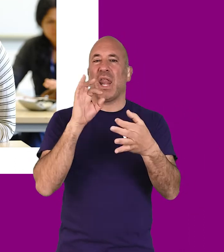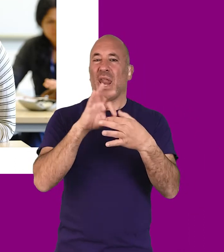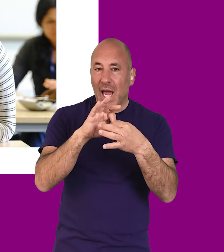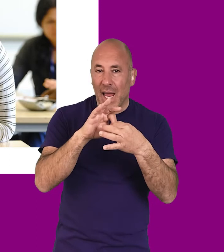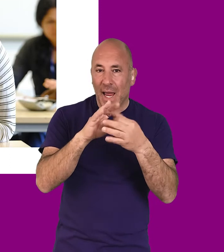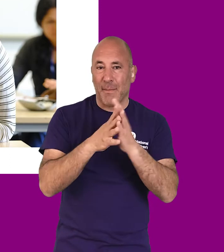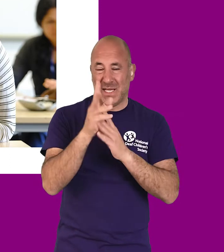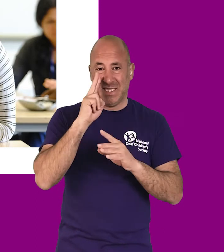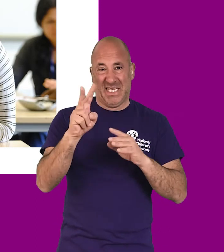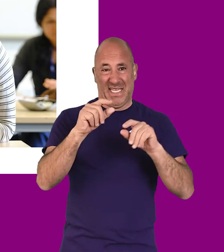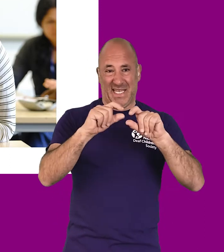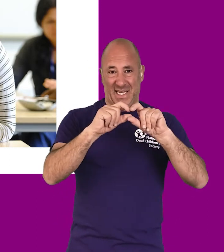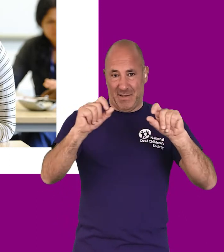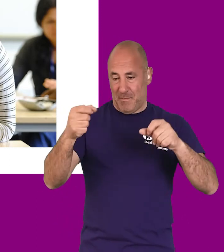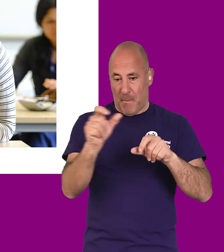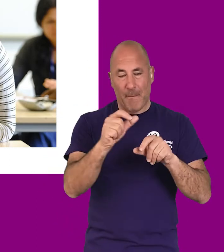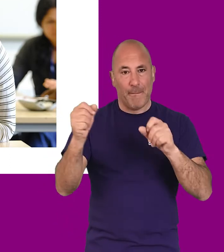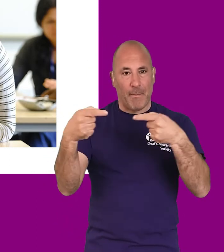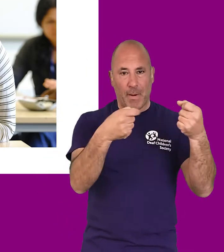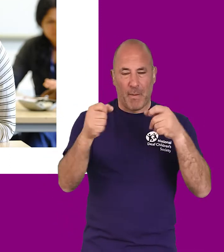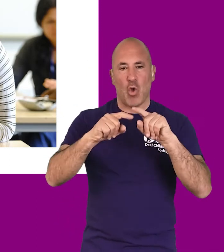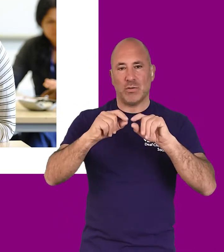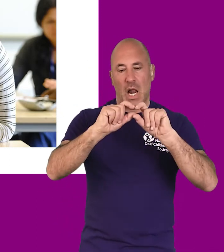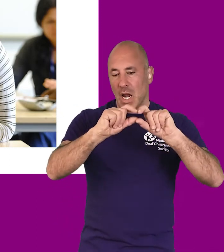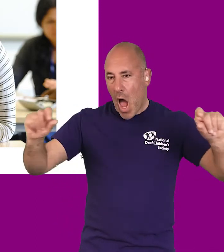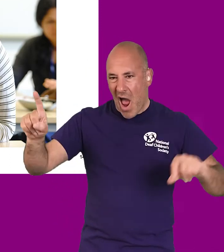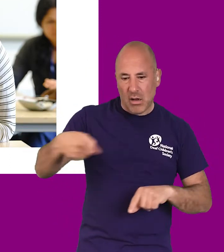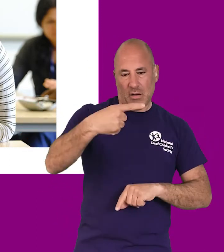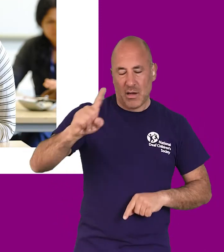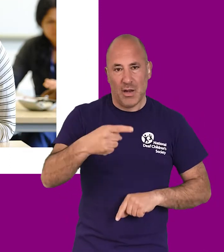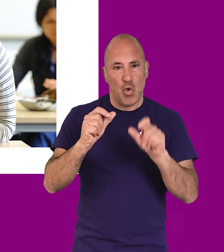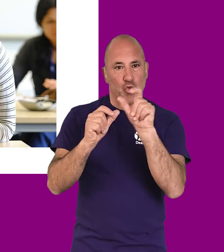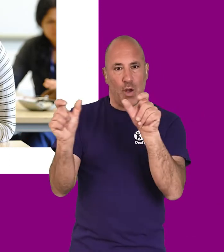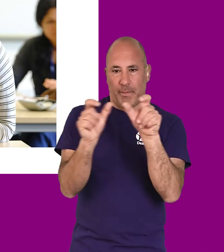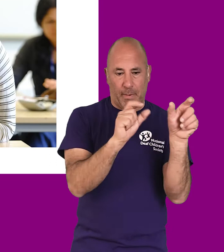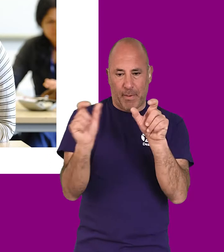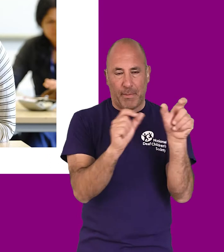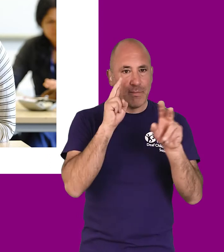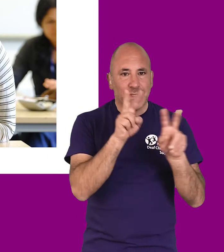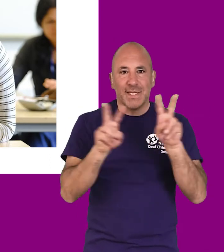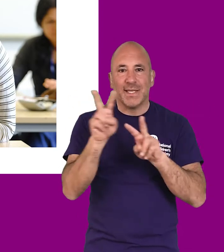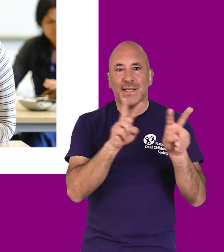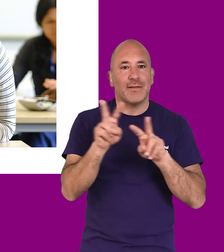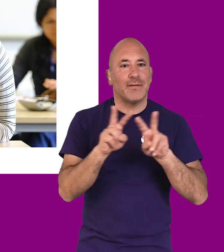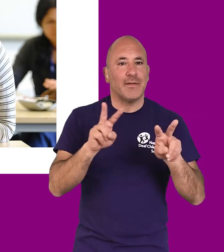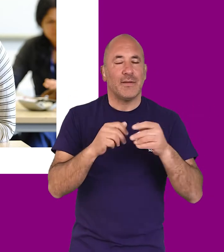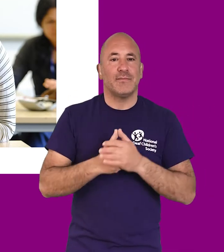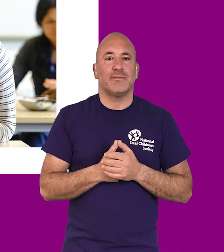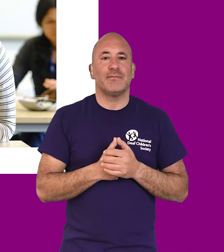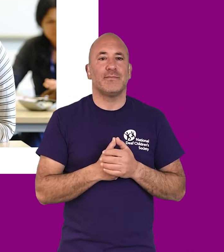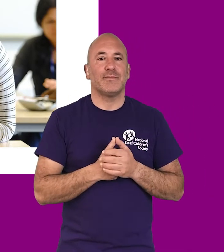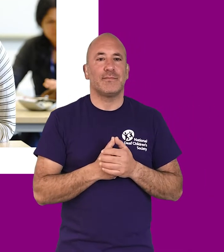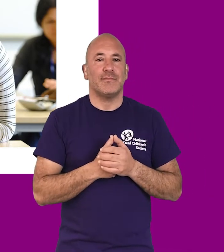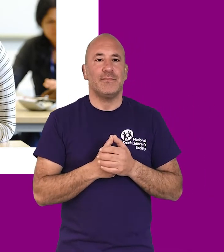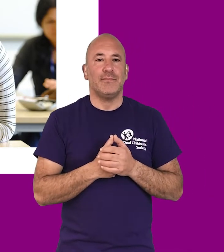why we also make a HTML link available to where you can see the text coming out word by word rather